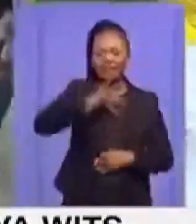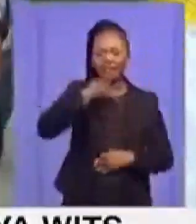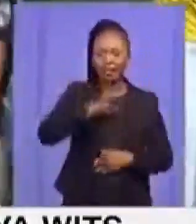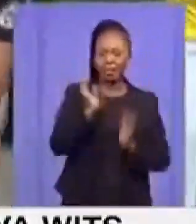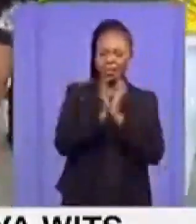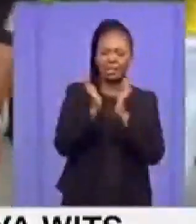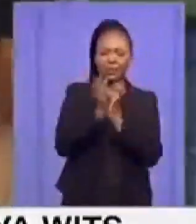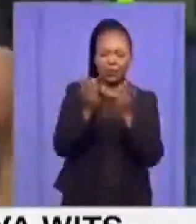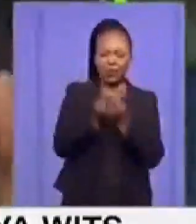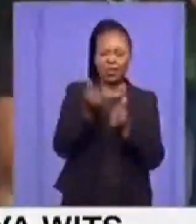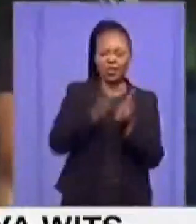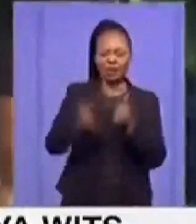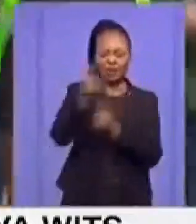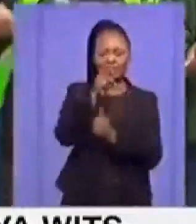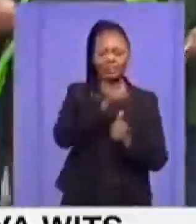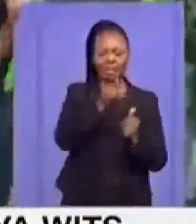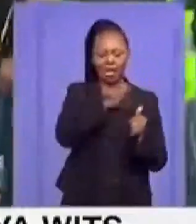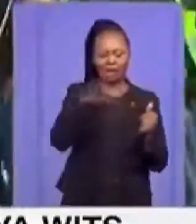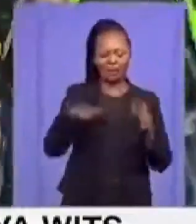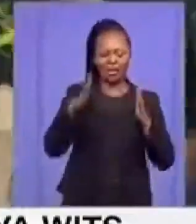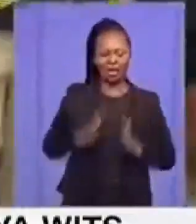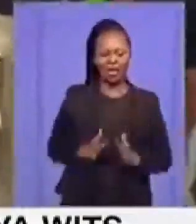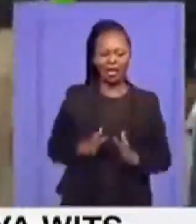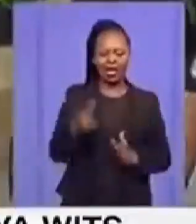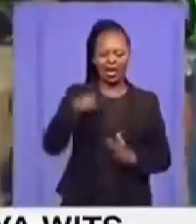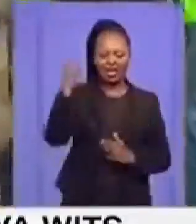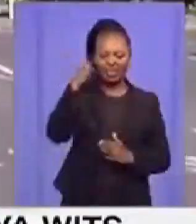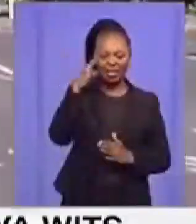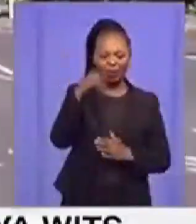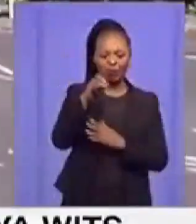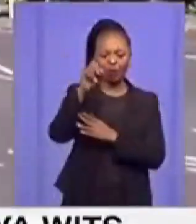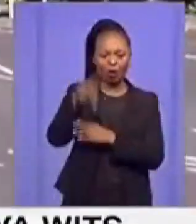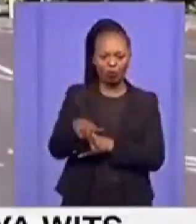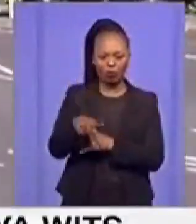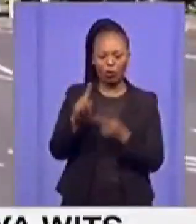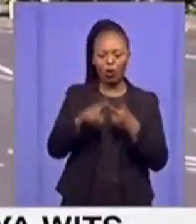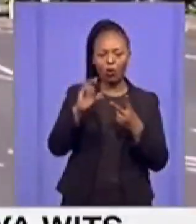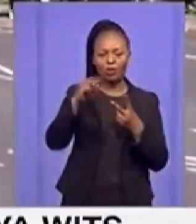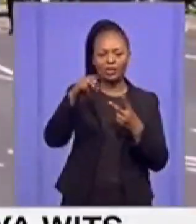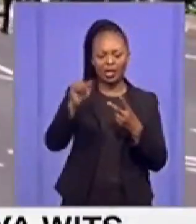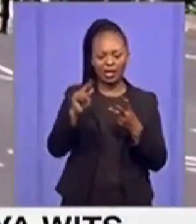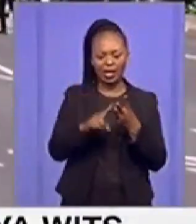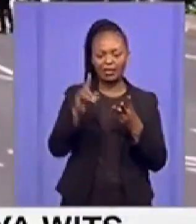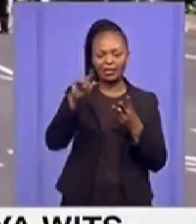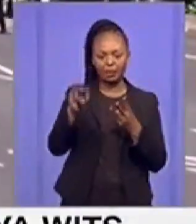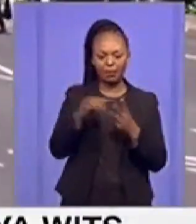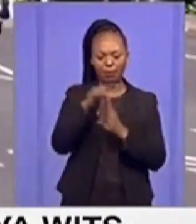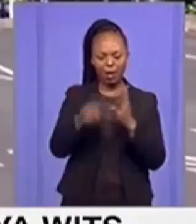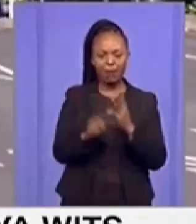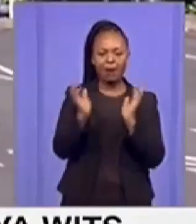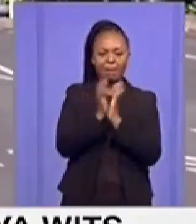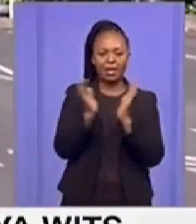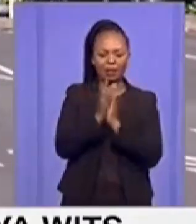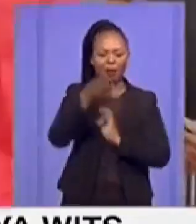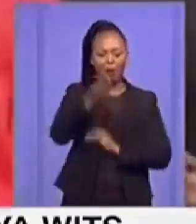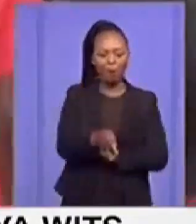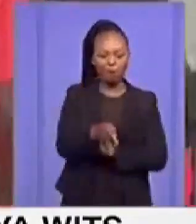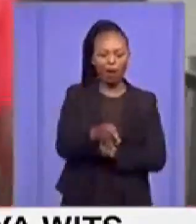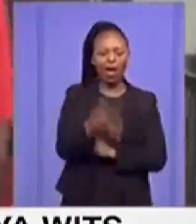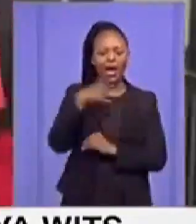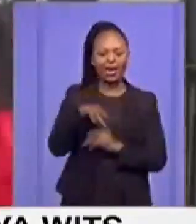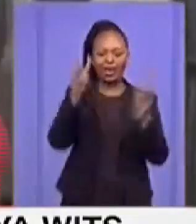meeting with the Vice-Chancellor's office. I think it was Prof. Carl Steven and Vuksana and the Dean. From that meeting, they said the issues which